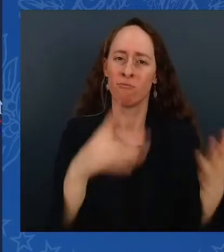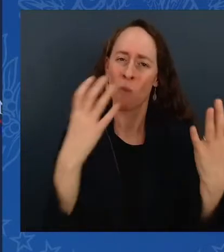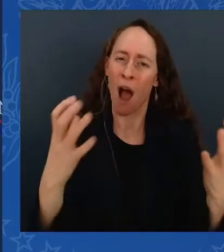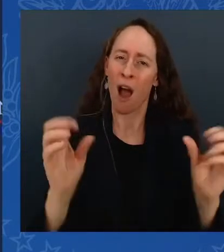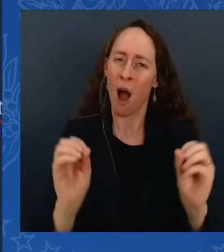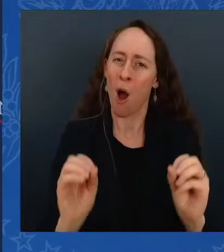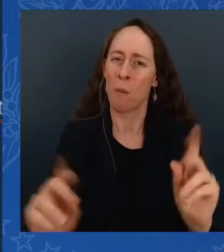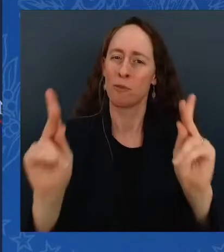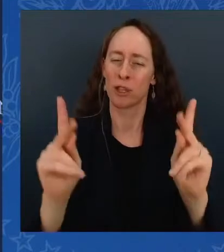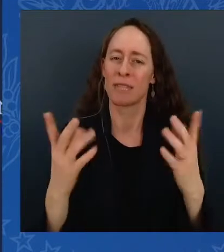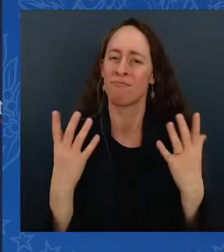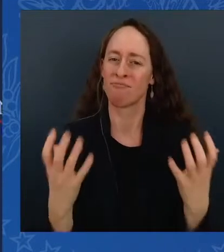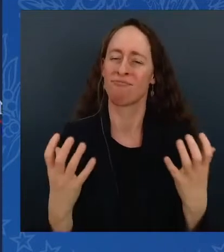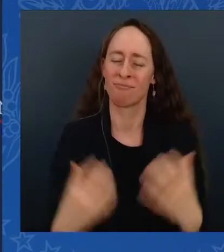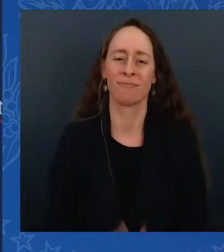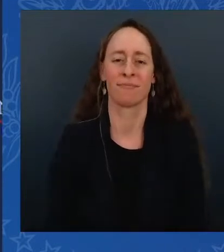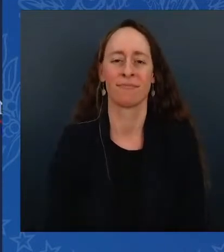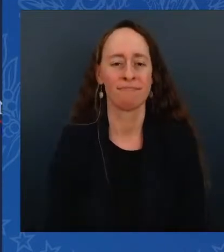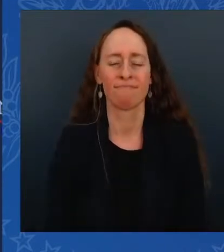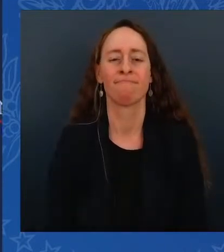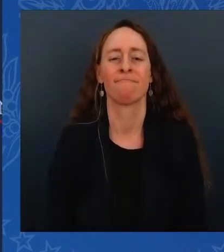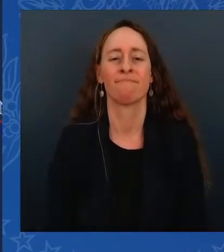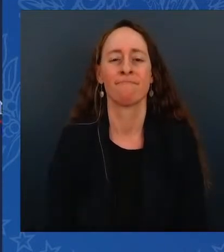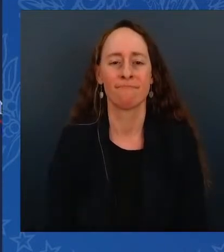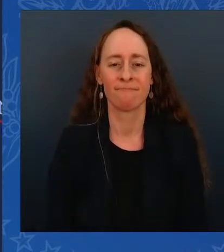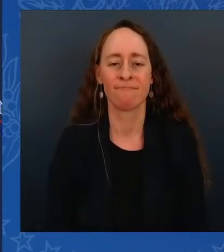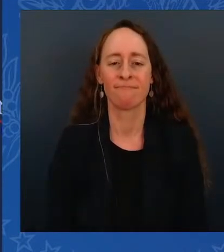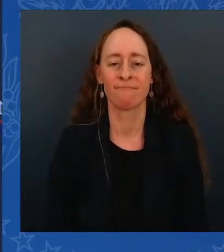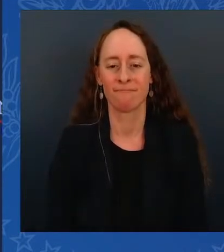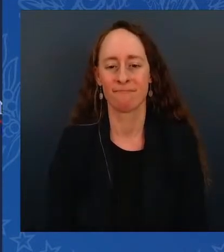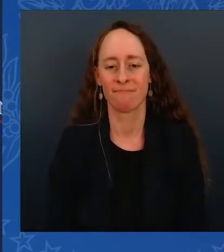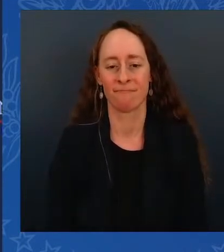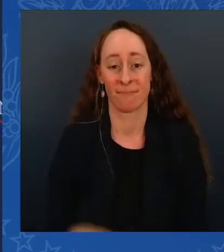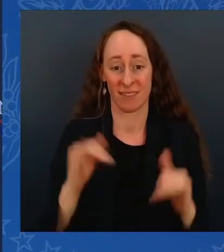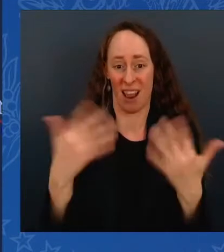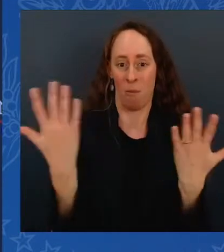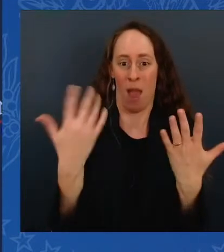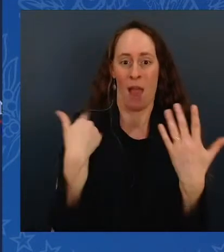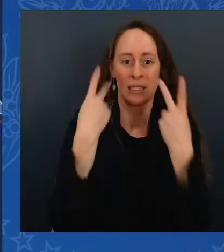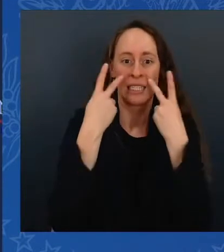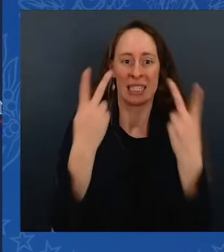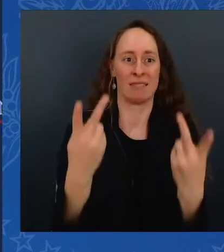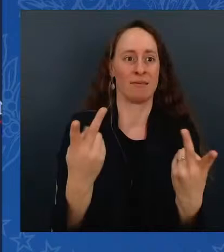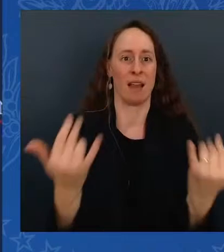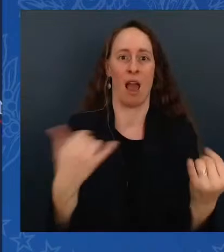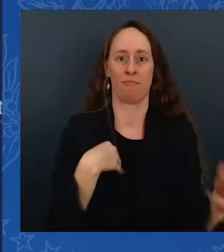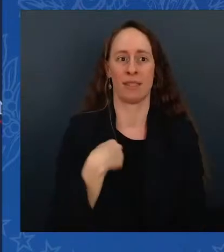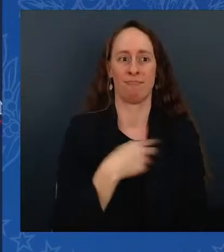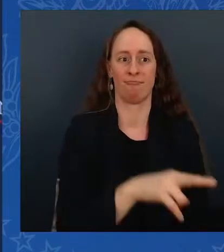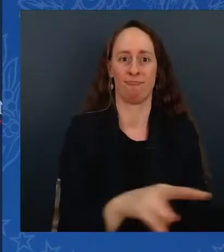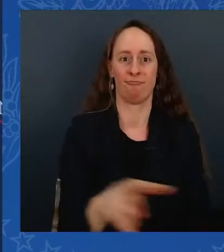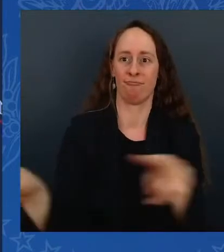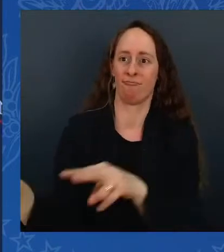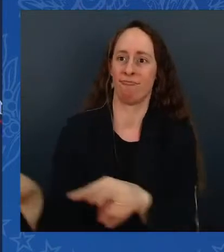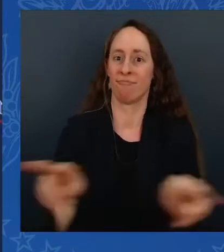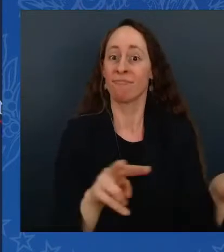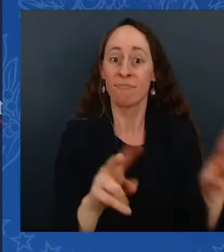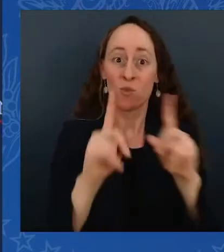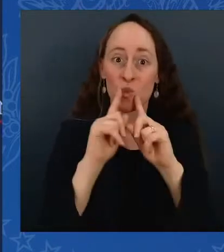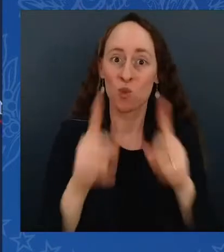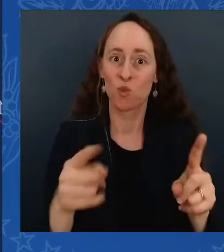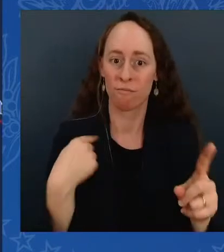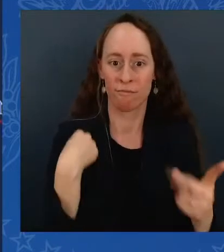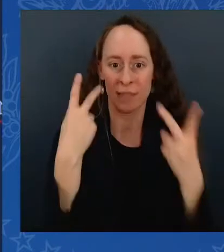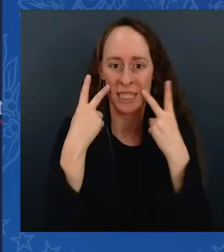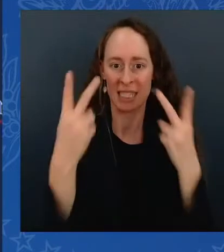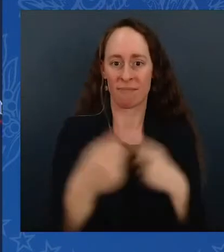That's what I see in this room. I really mean this, and I'm not trying to be solicitous. Incredible business leaders, innovators,